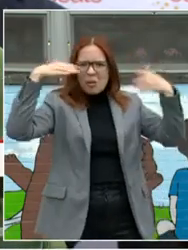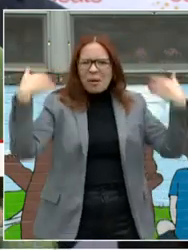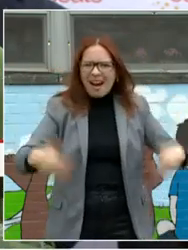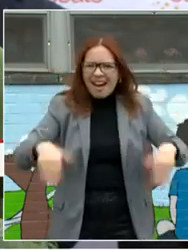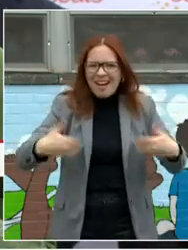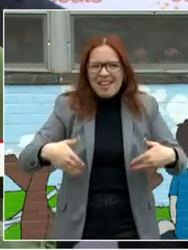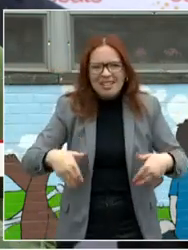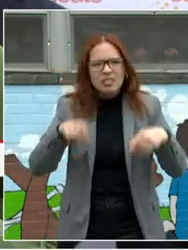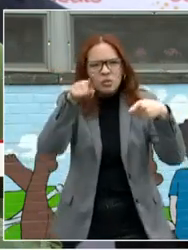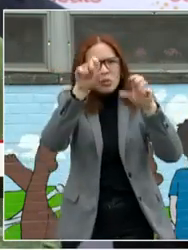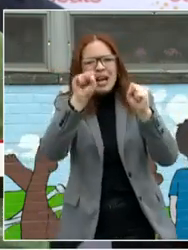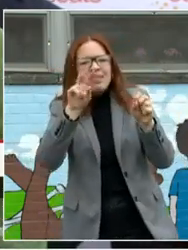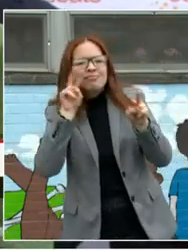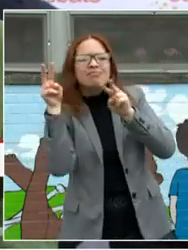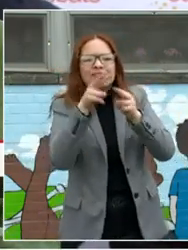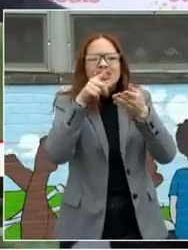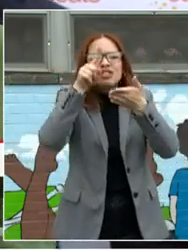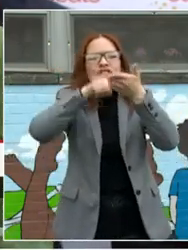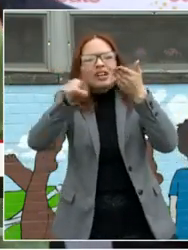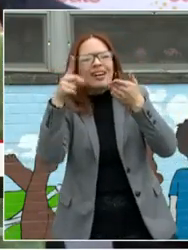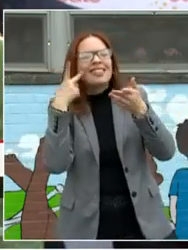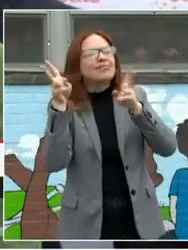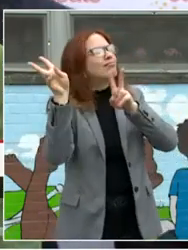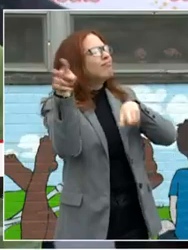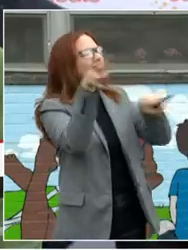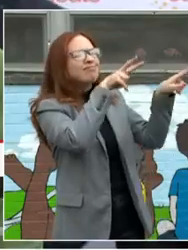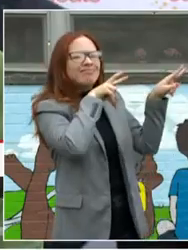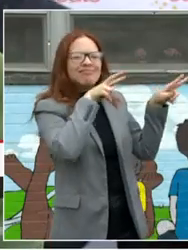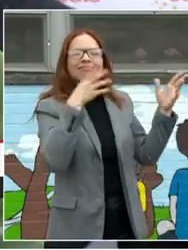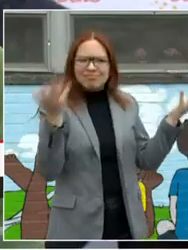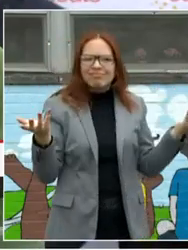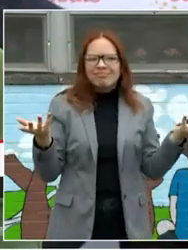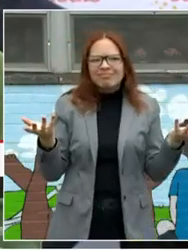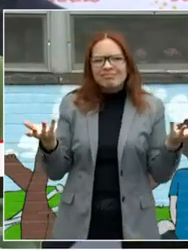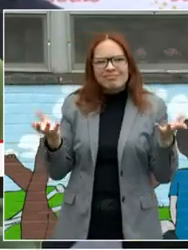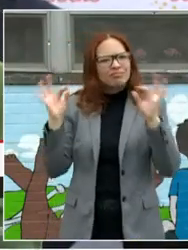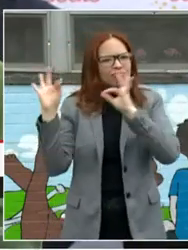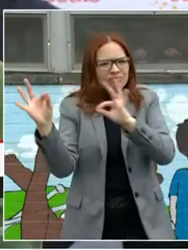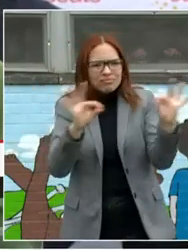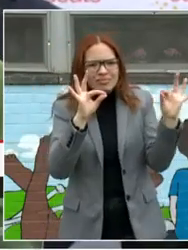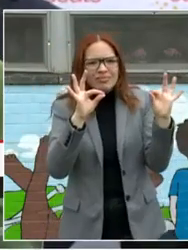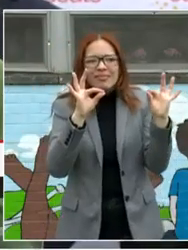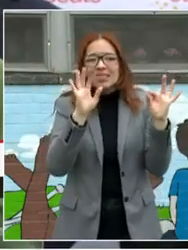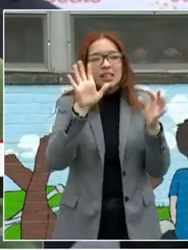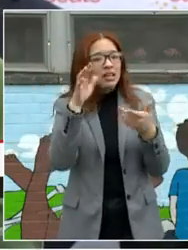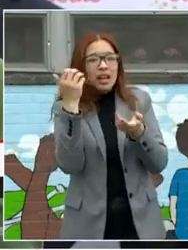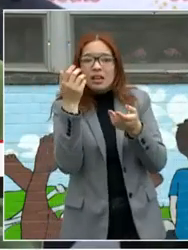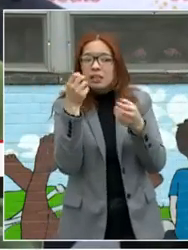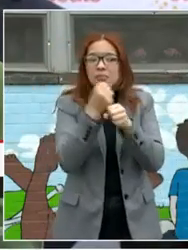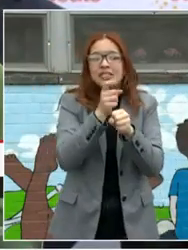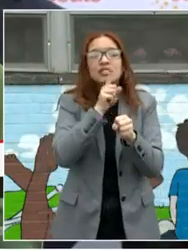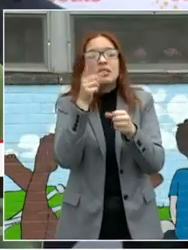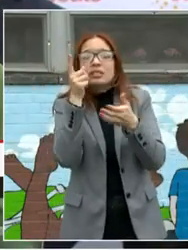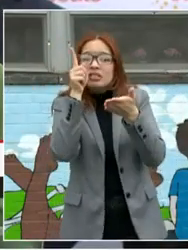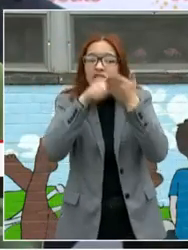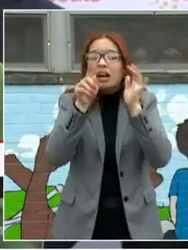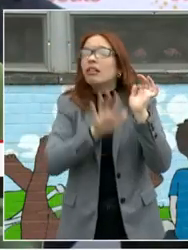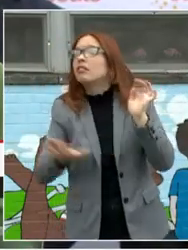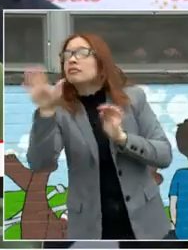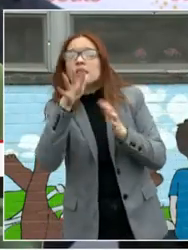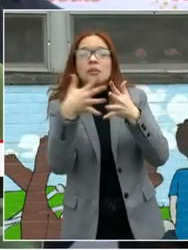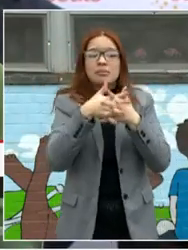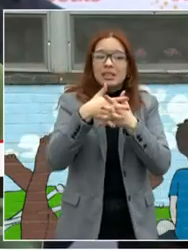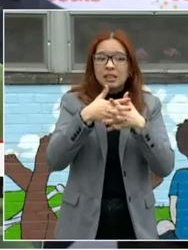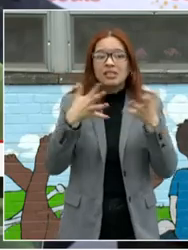all the surrounding areas. Check anywhere in the country. You'll see what we're doing for our kids